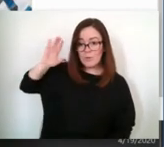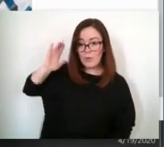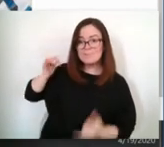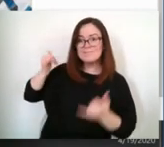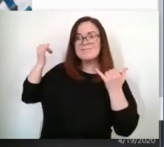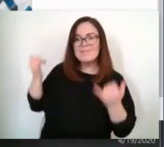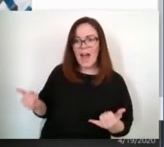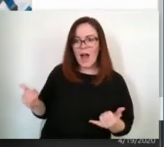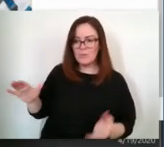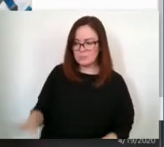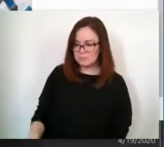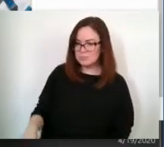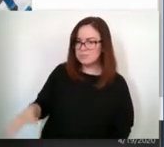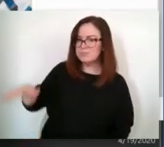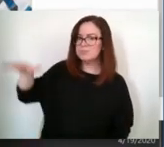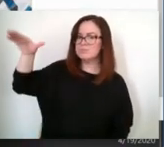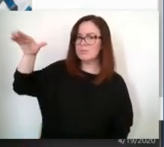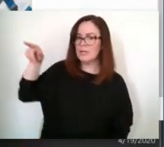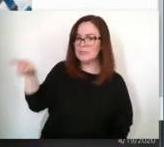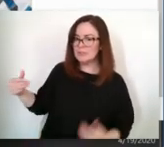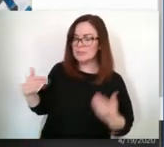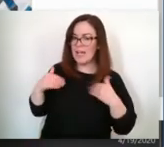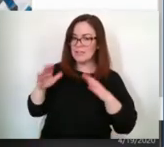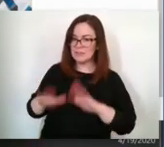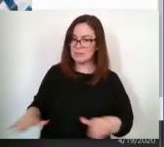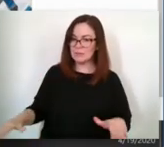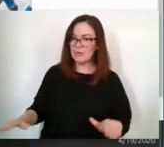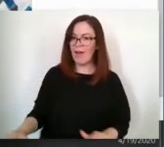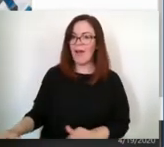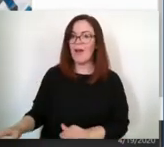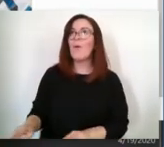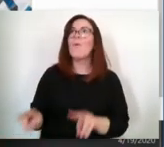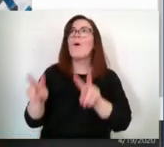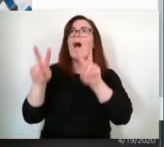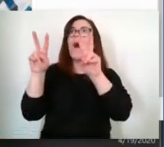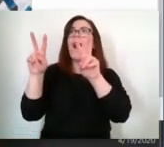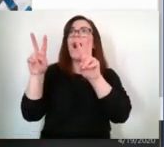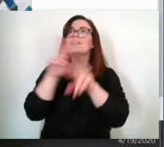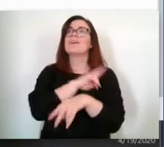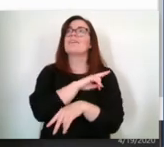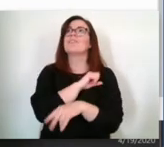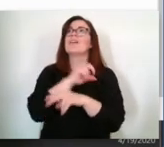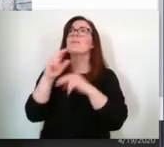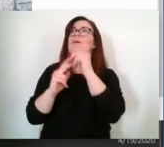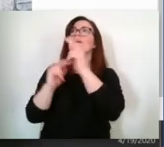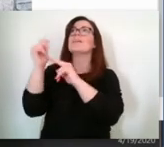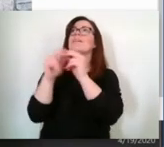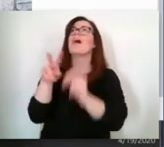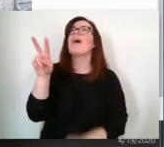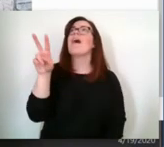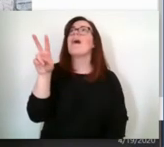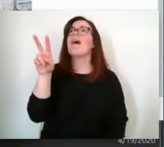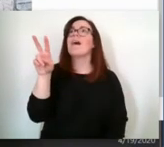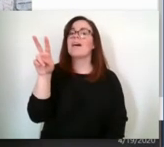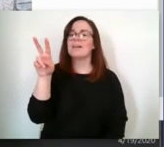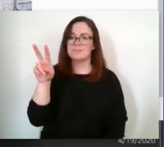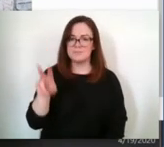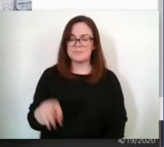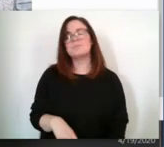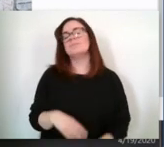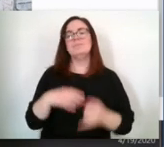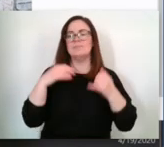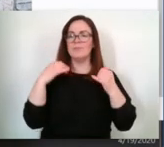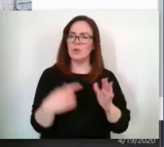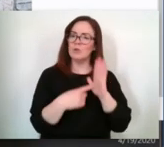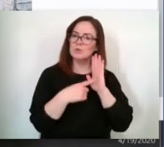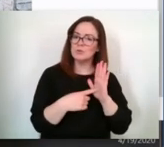own children. And they're watching Sam build these beautiful towers. He showed me